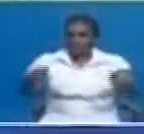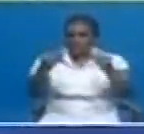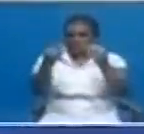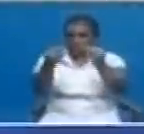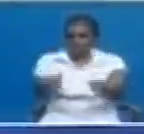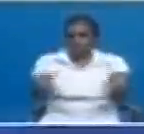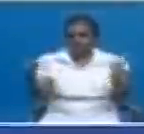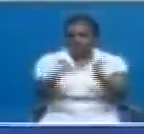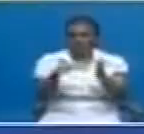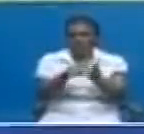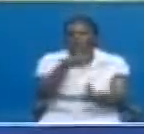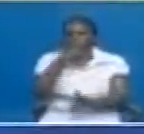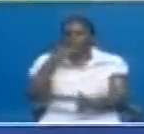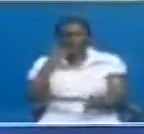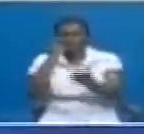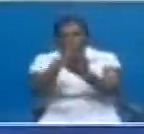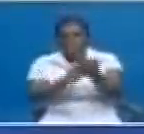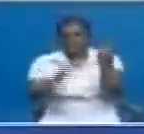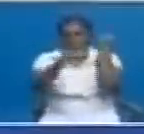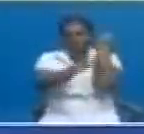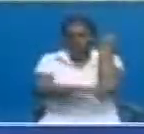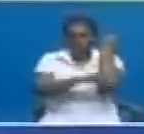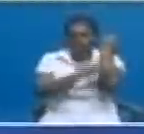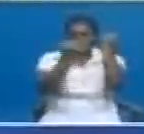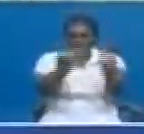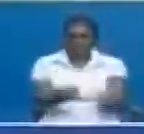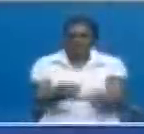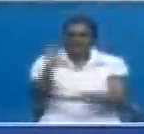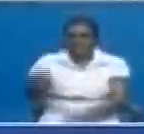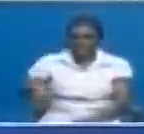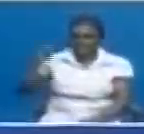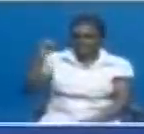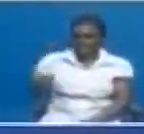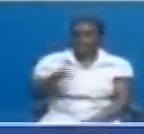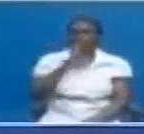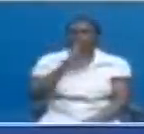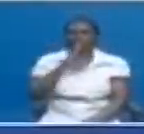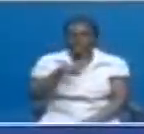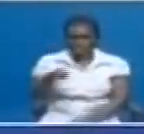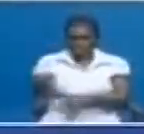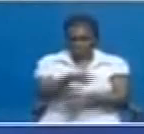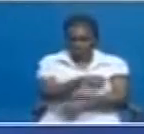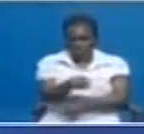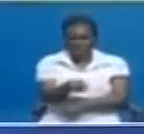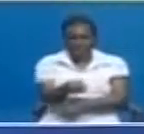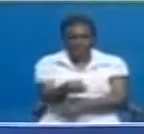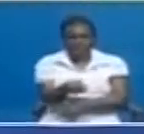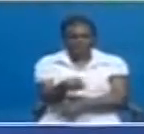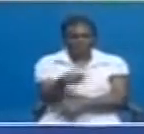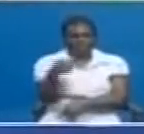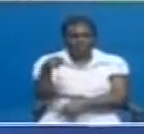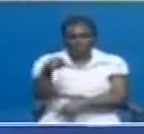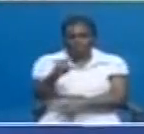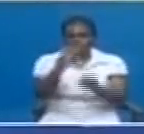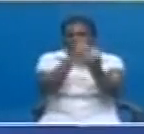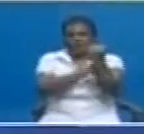frequent drought experienced in most parts of the country and the need for expensive irrigation system. For pottery, you harvest on the